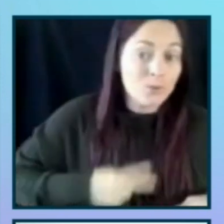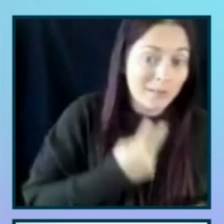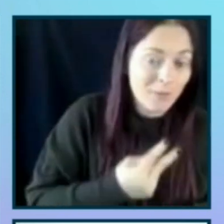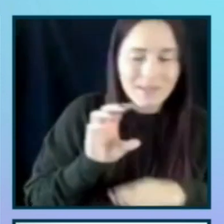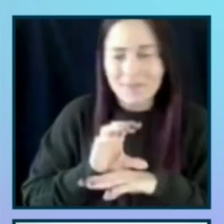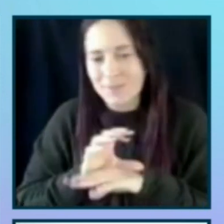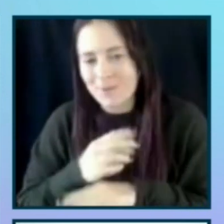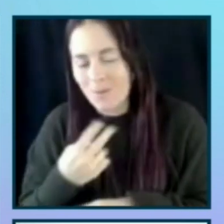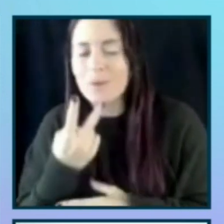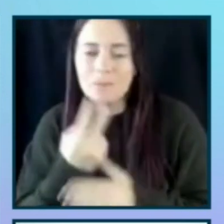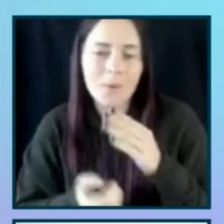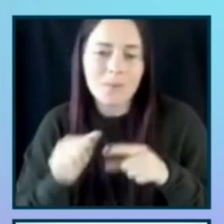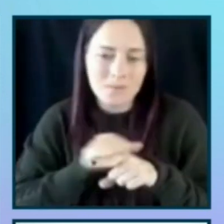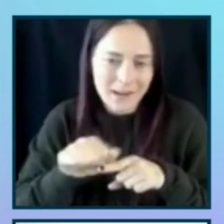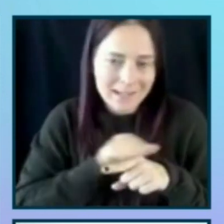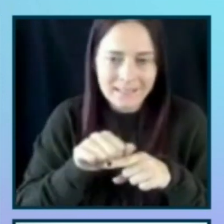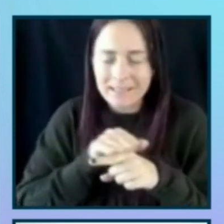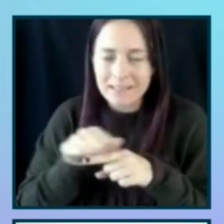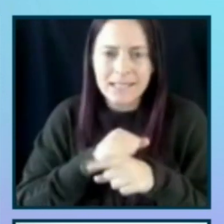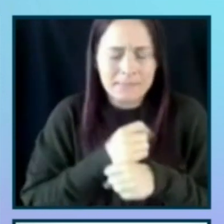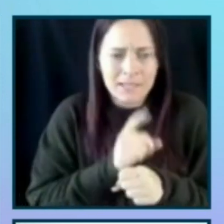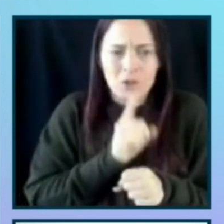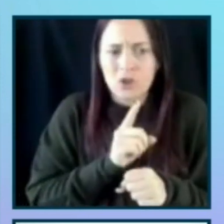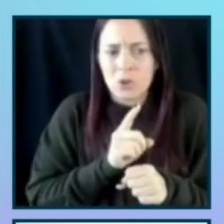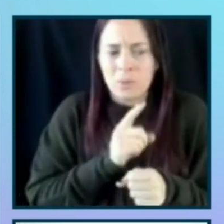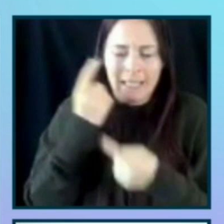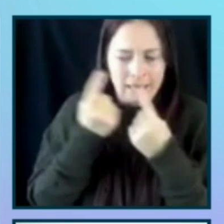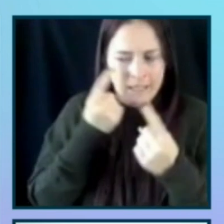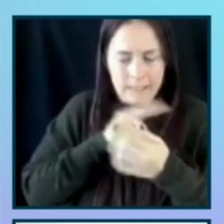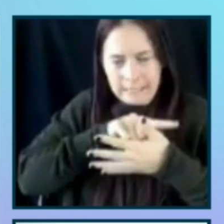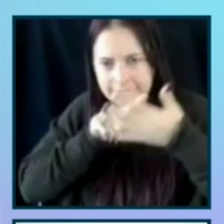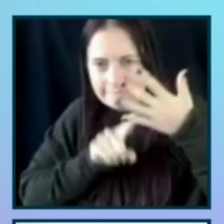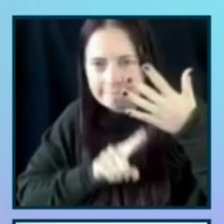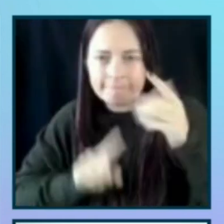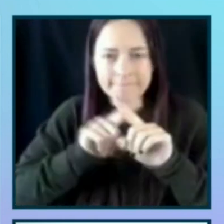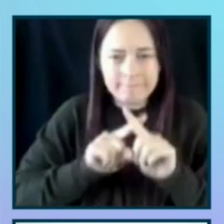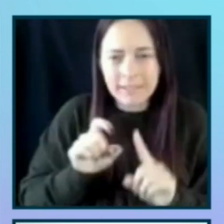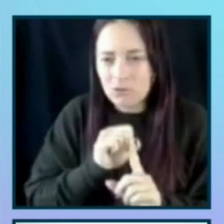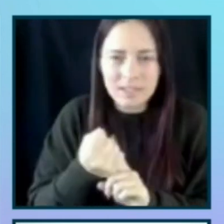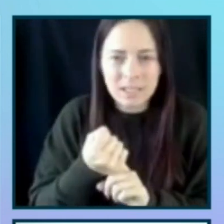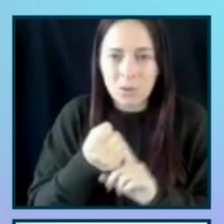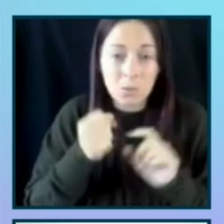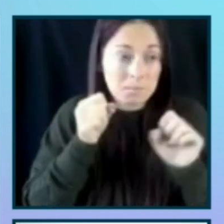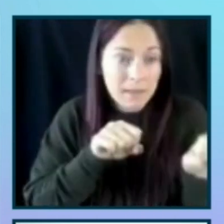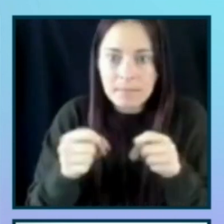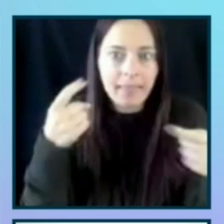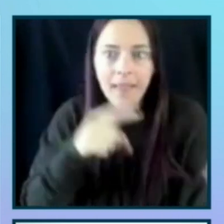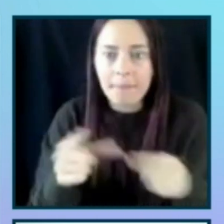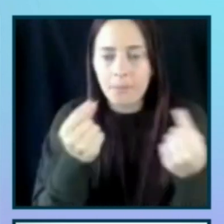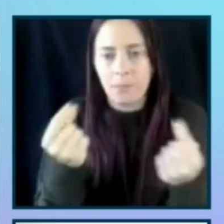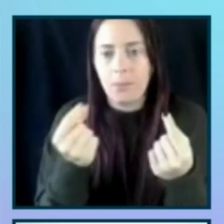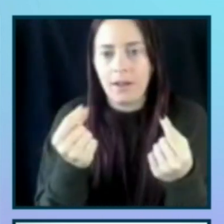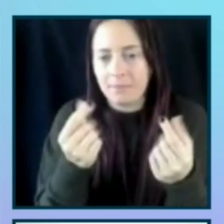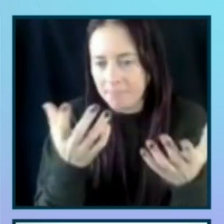XD prototype research study to make sure that we had accounted for, several different scenarios of possible routes people would